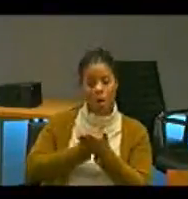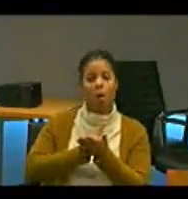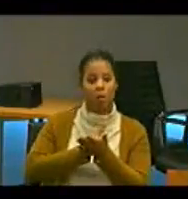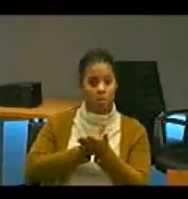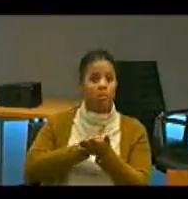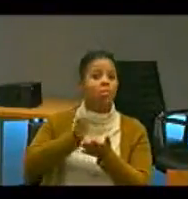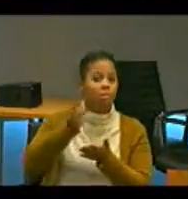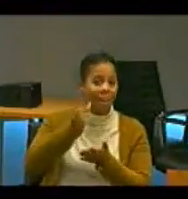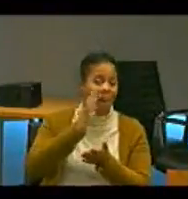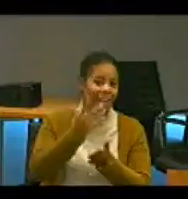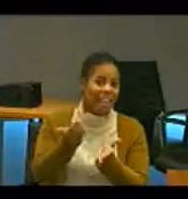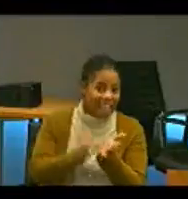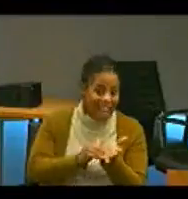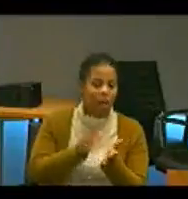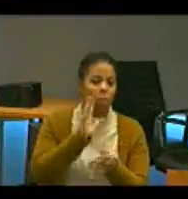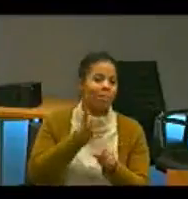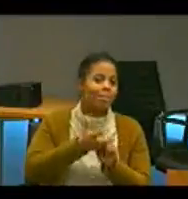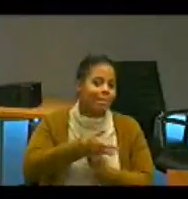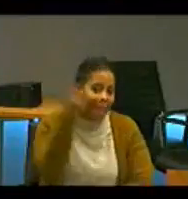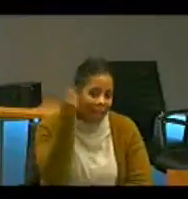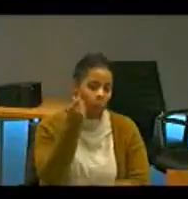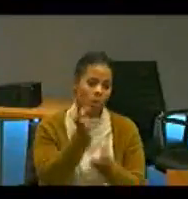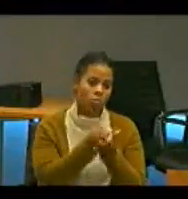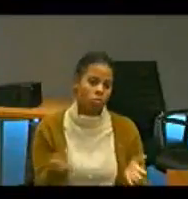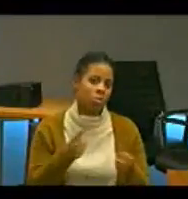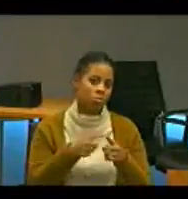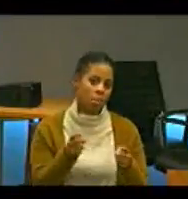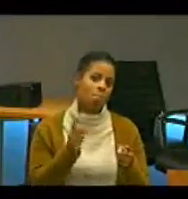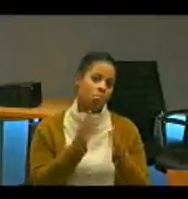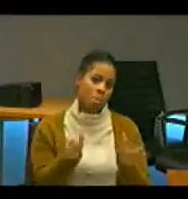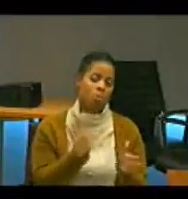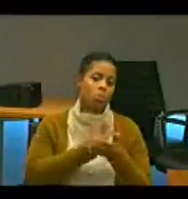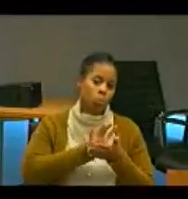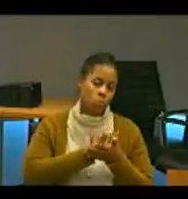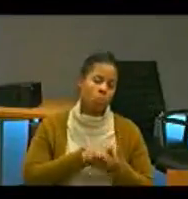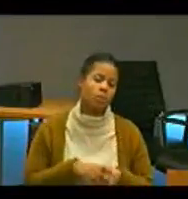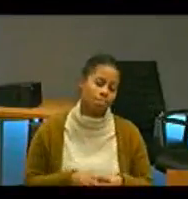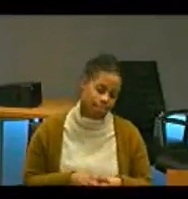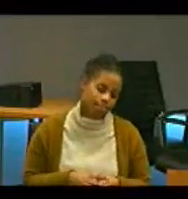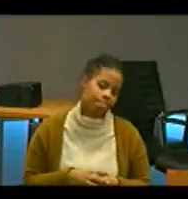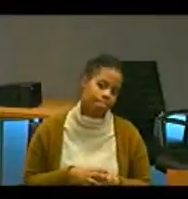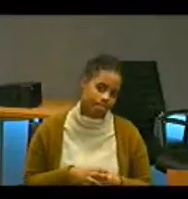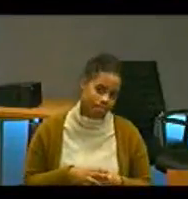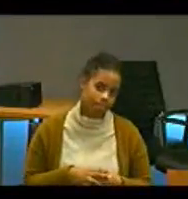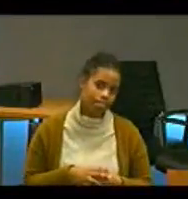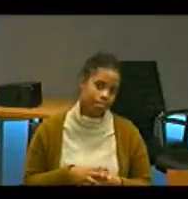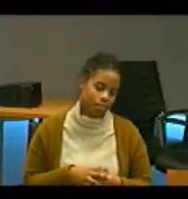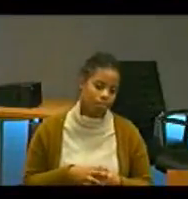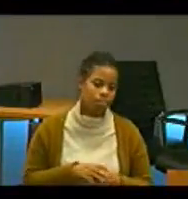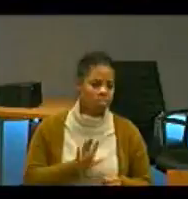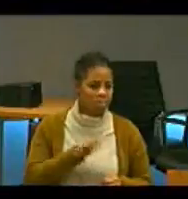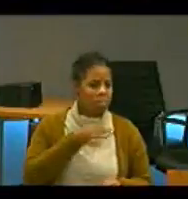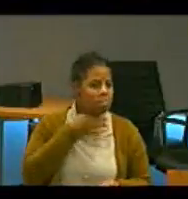resources away from our public schools. And I'm just wondering, have there been